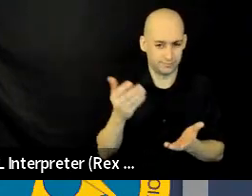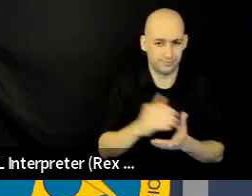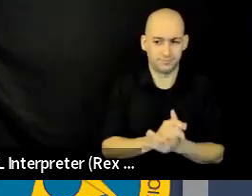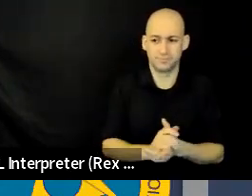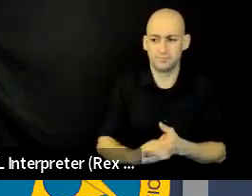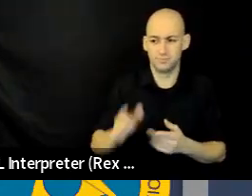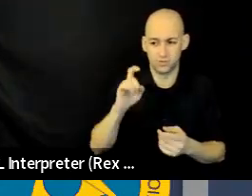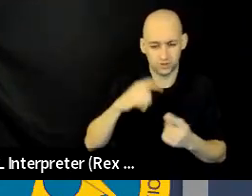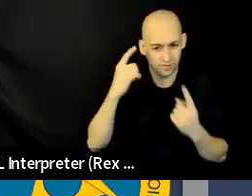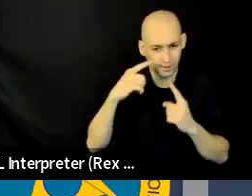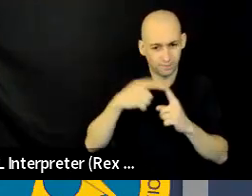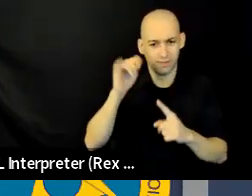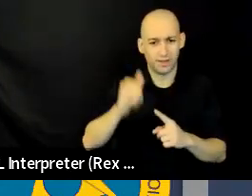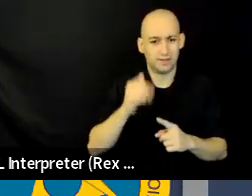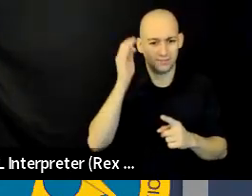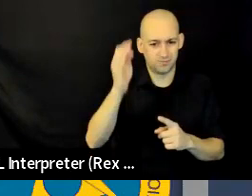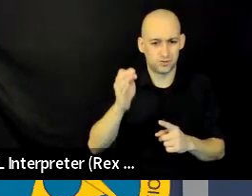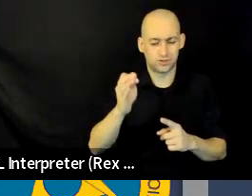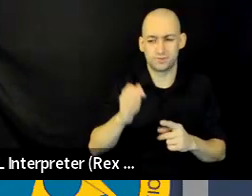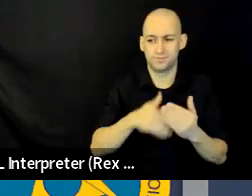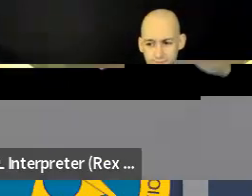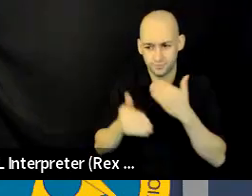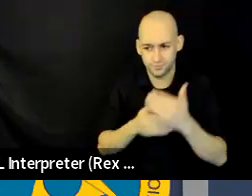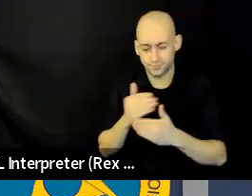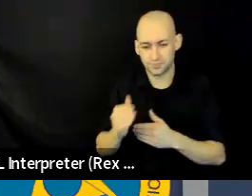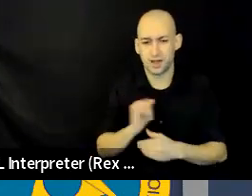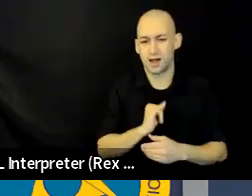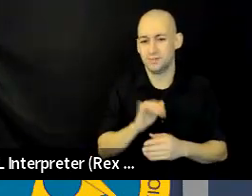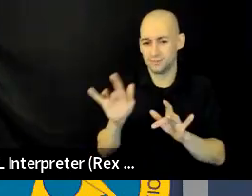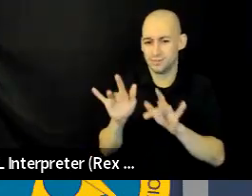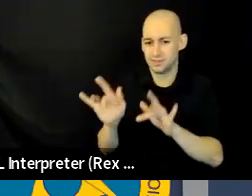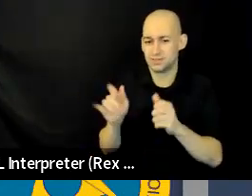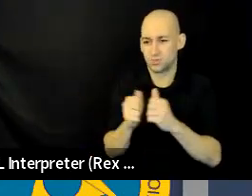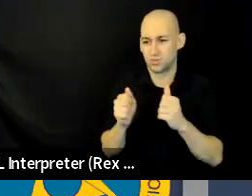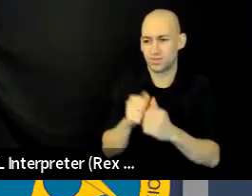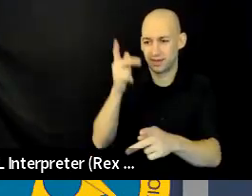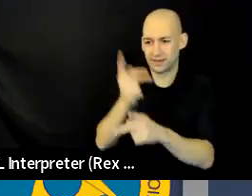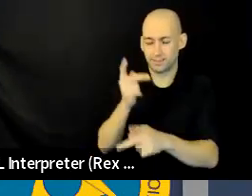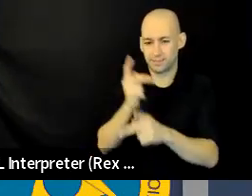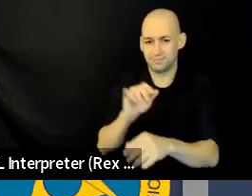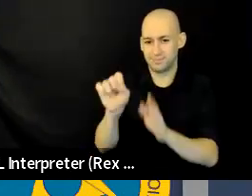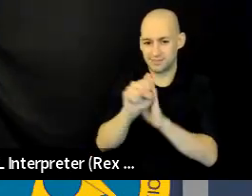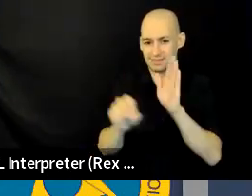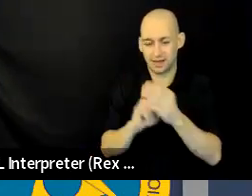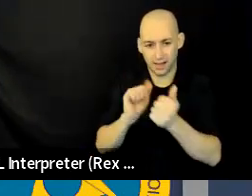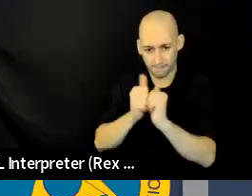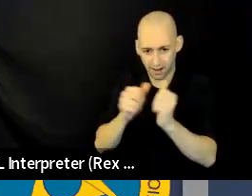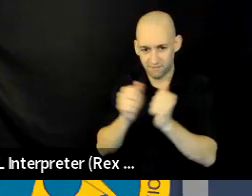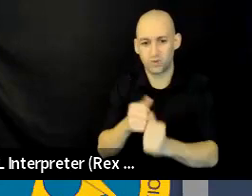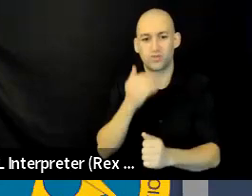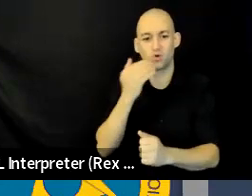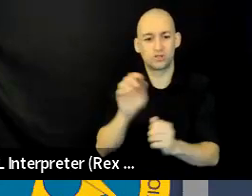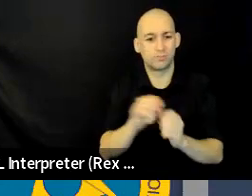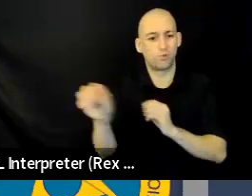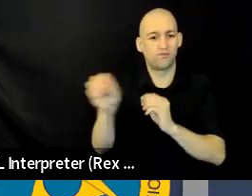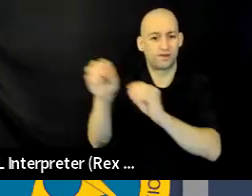down this process. I'm also sympathetic to keeping our state competitive when it comes to goods movement and those